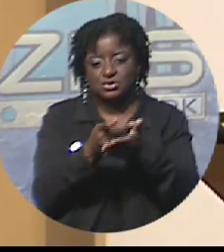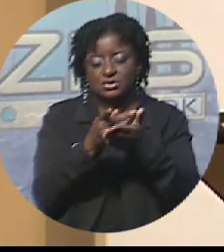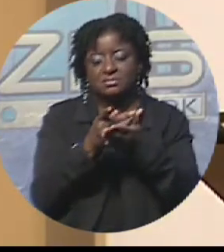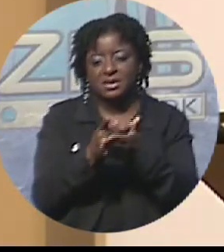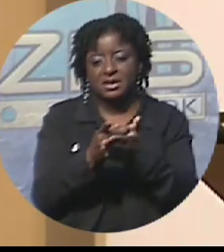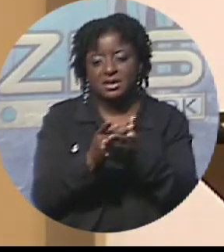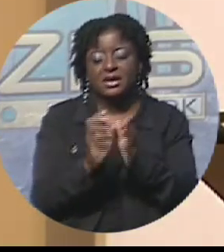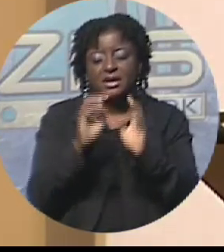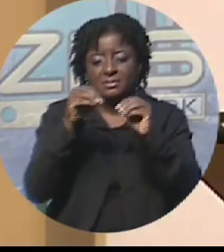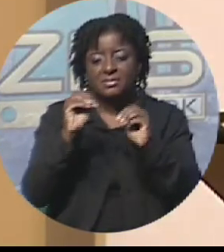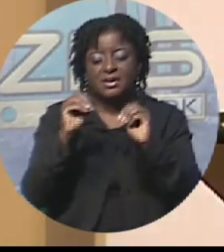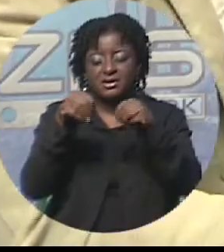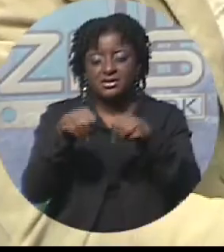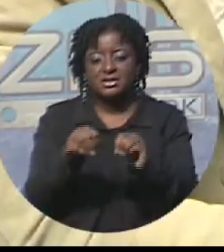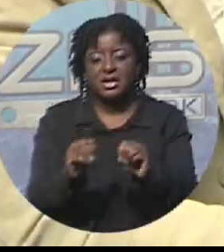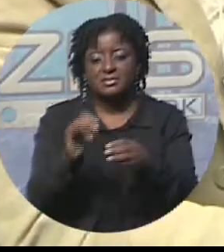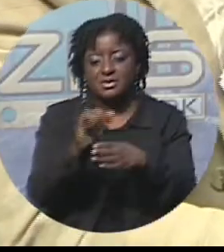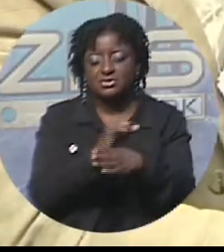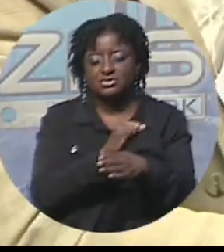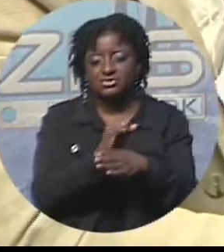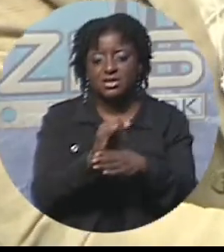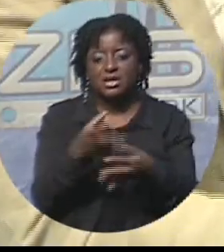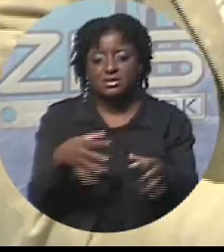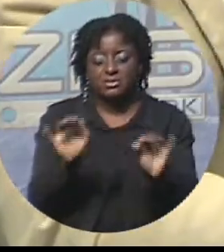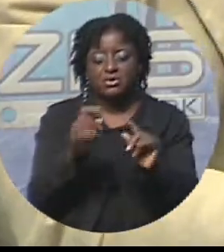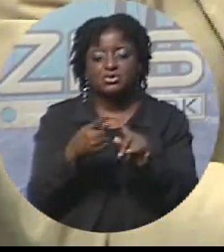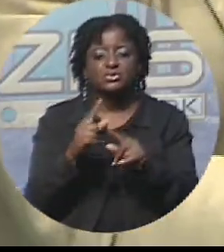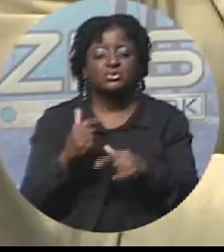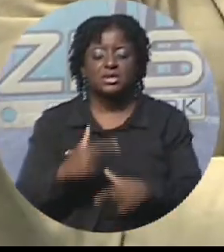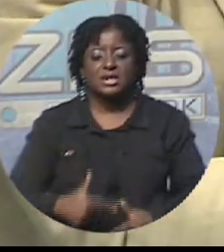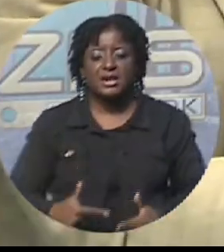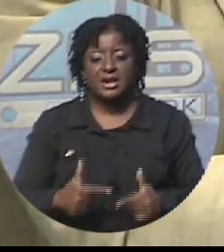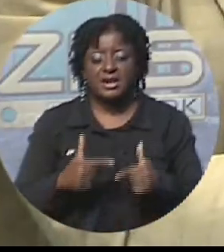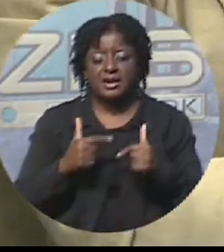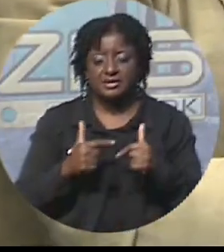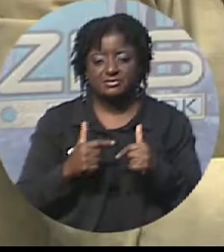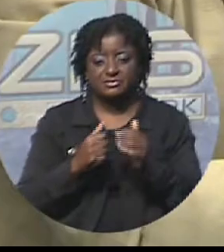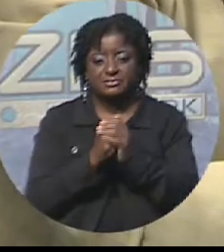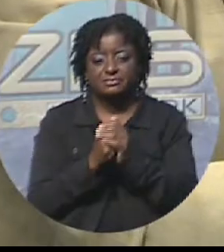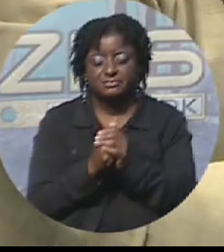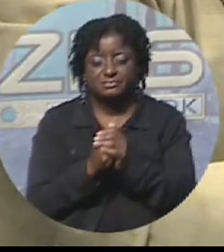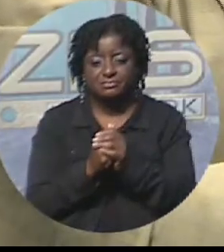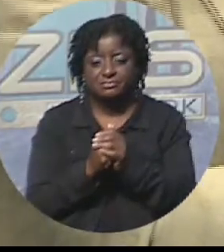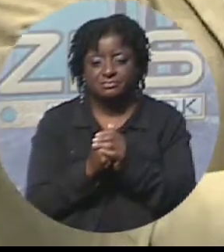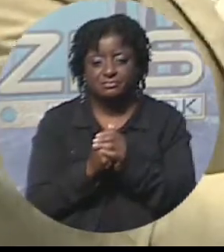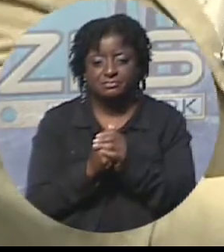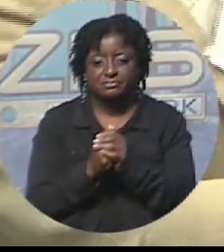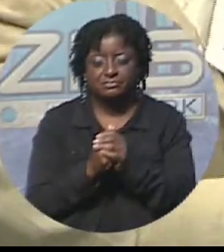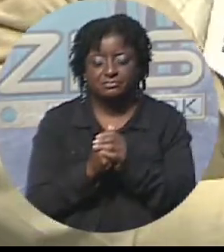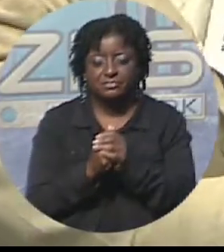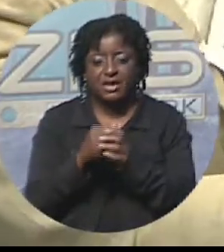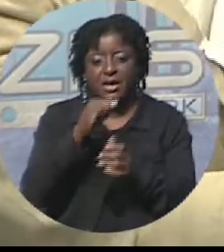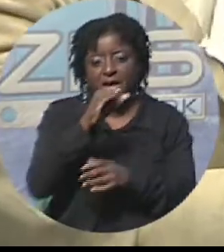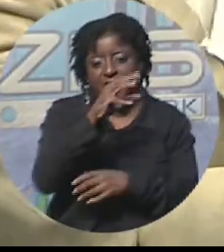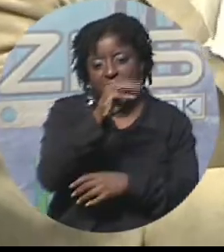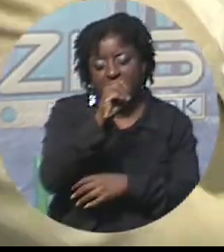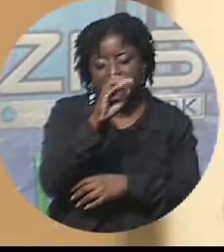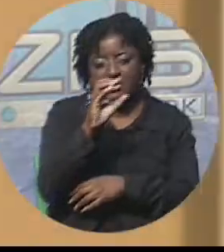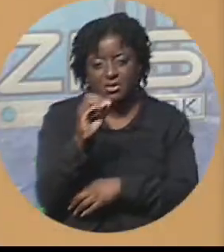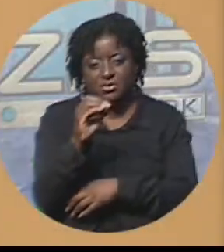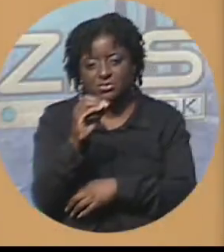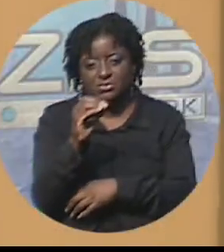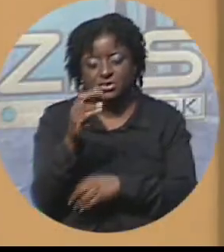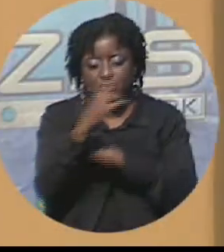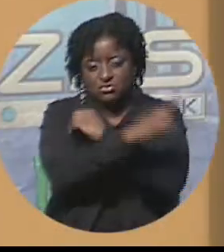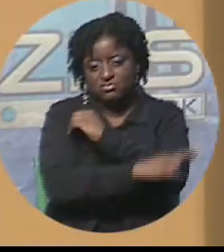of life in general. The International Maritime Organization is facilitating the workshop. The IMO's regional